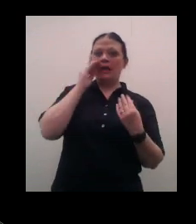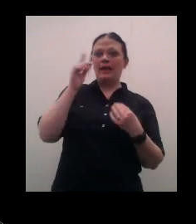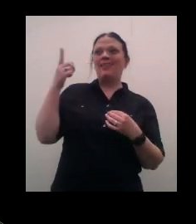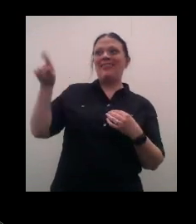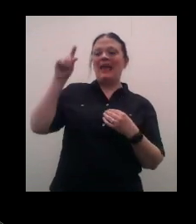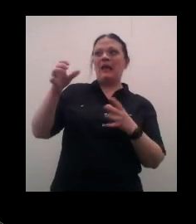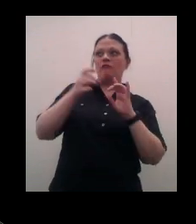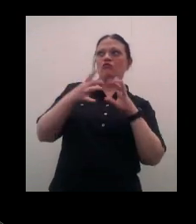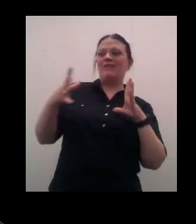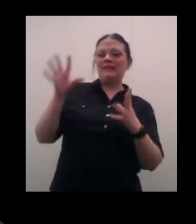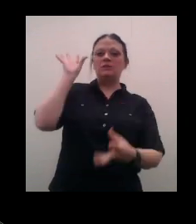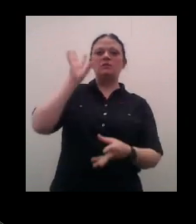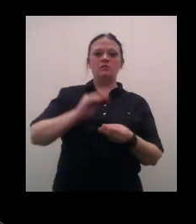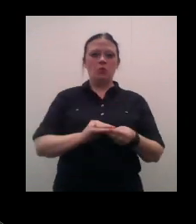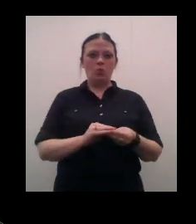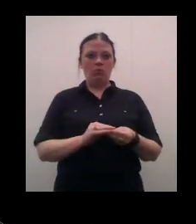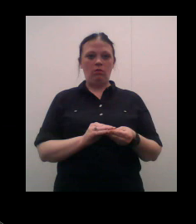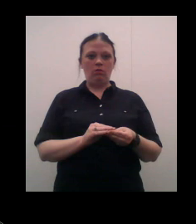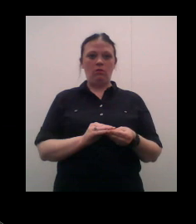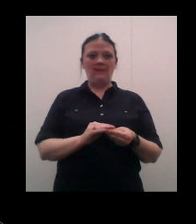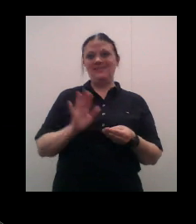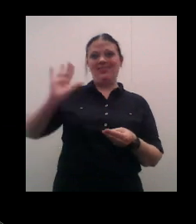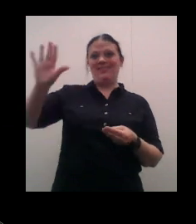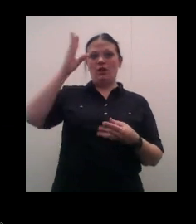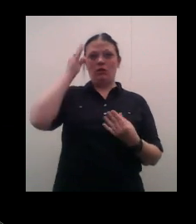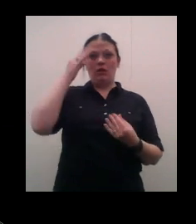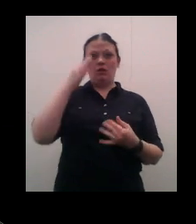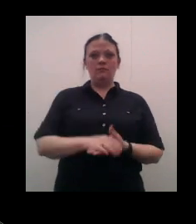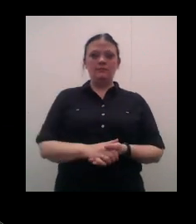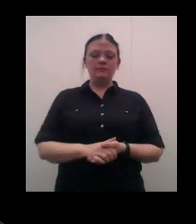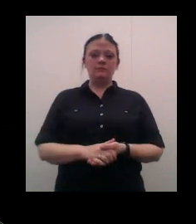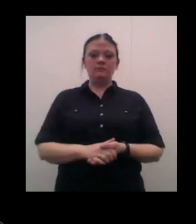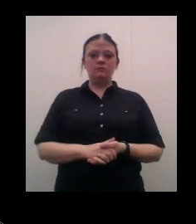total. It's their data.